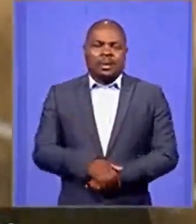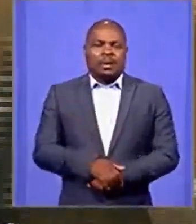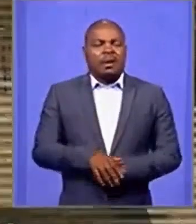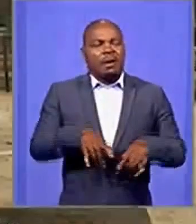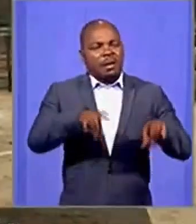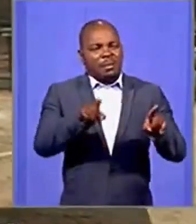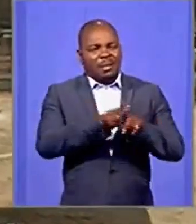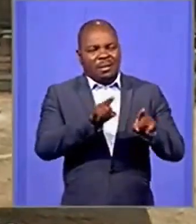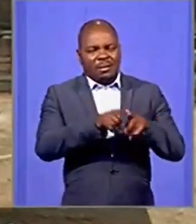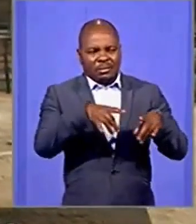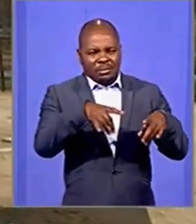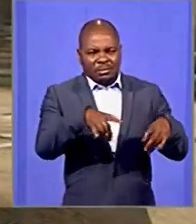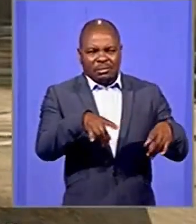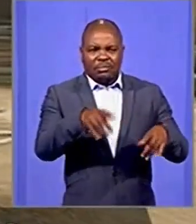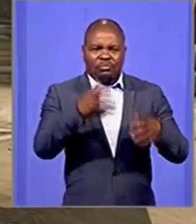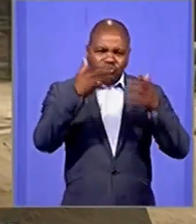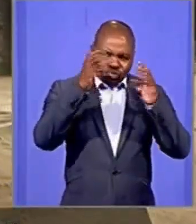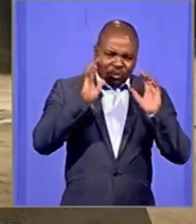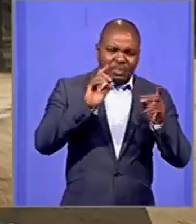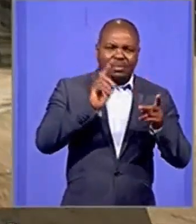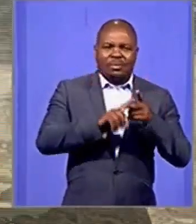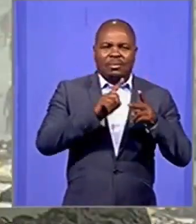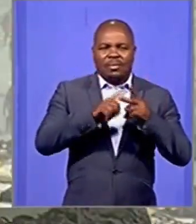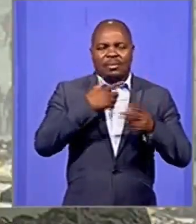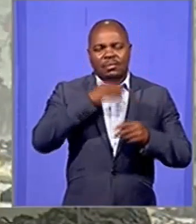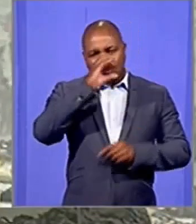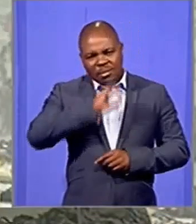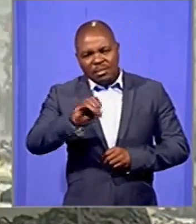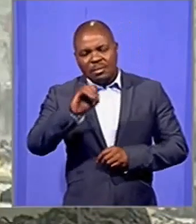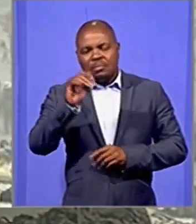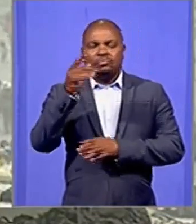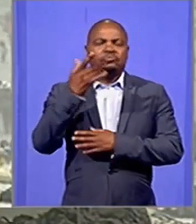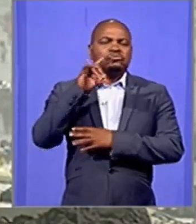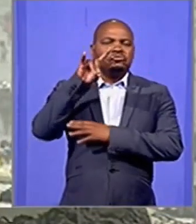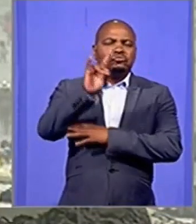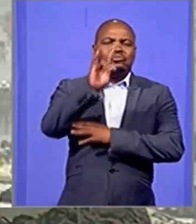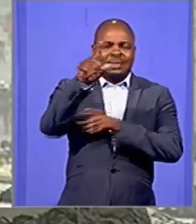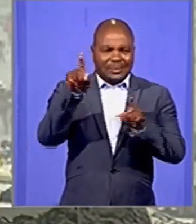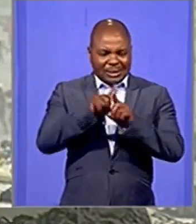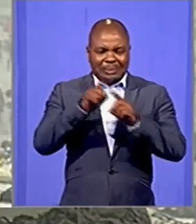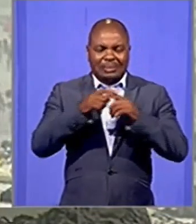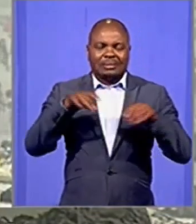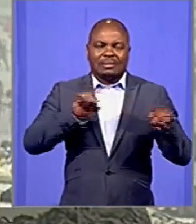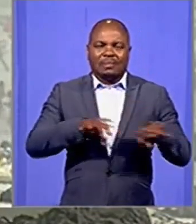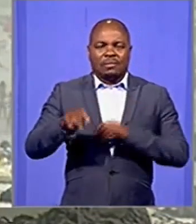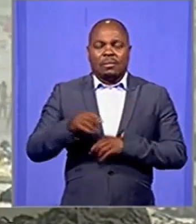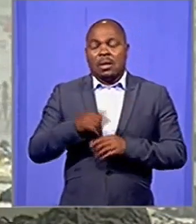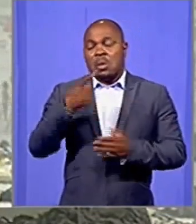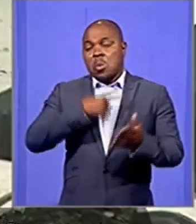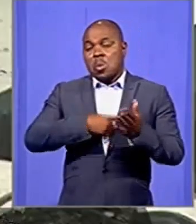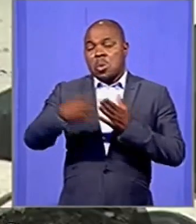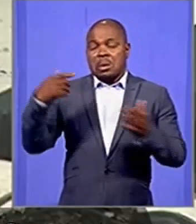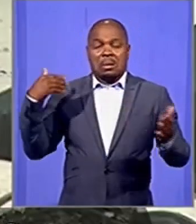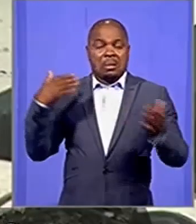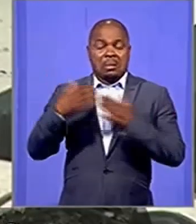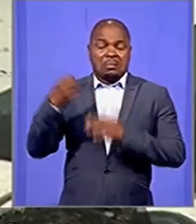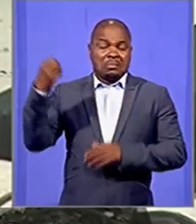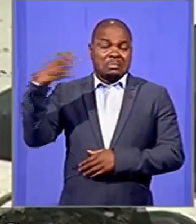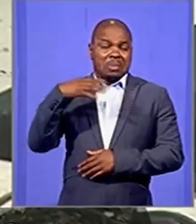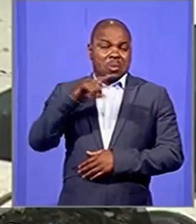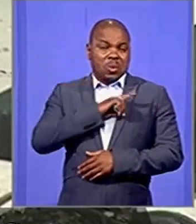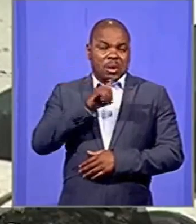kang ditau, ditlou le dithuhlo le tsona di phela bohloko ke motjheso. Lebatama lena le seng le nkile nako e kalo ka beke le bakwa ke maemo a